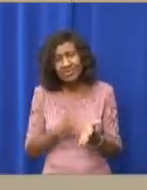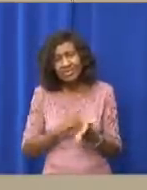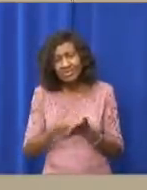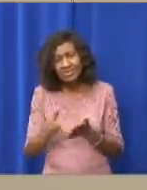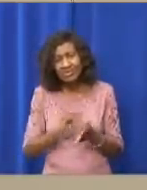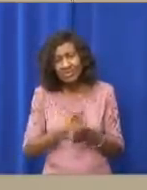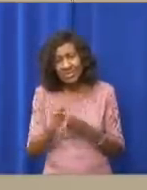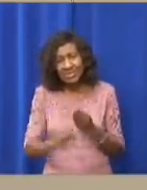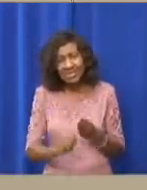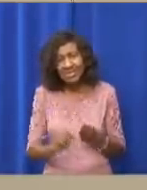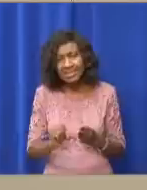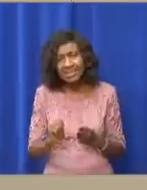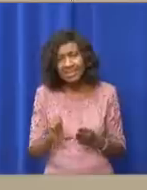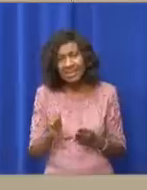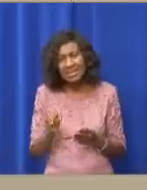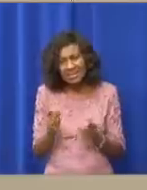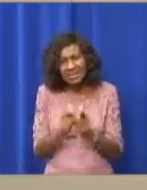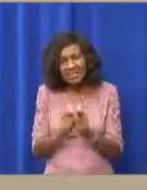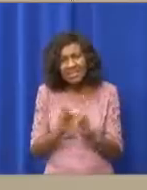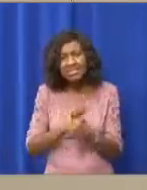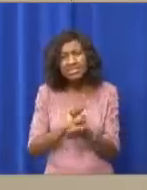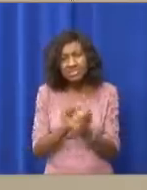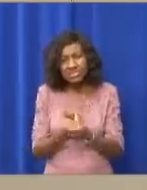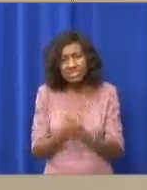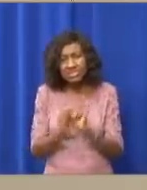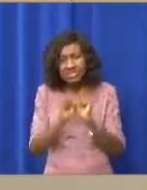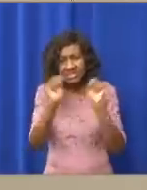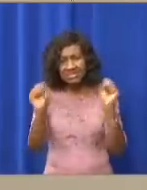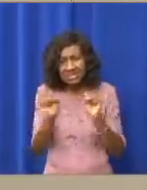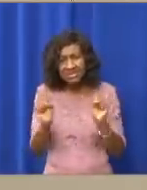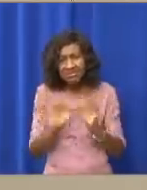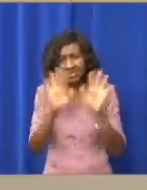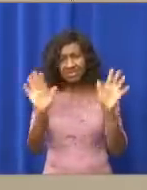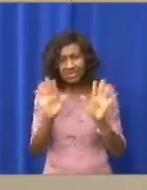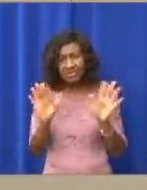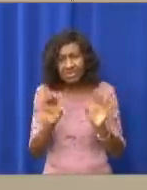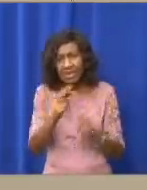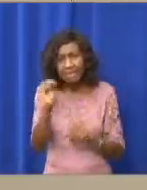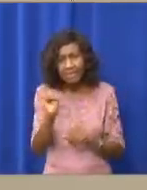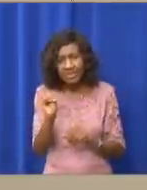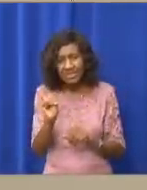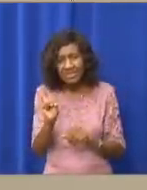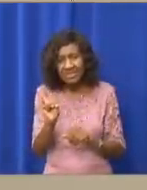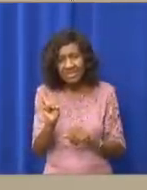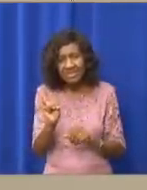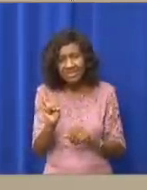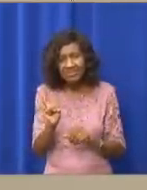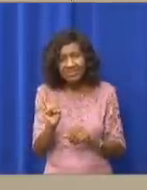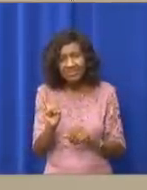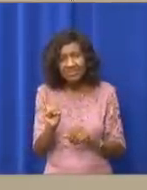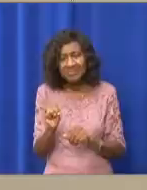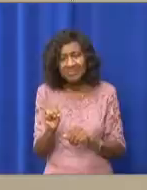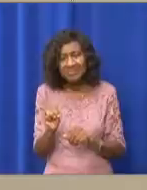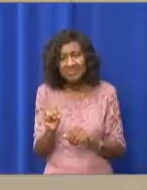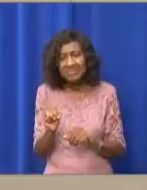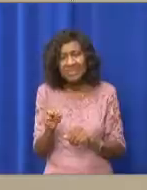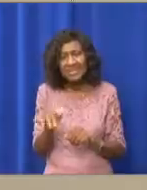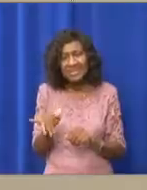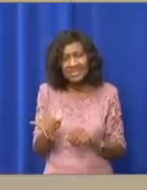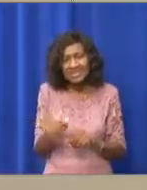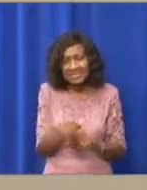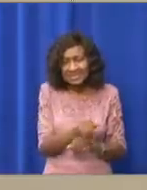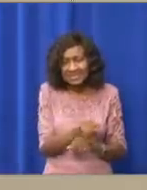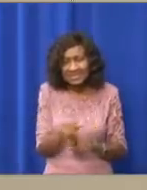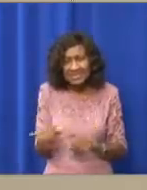little in terms of change. That is Saturday, Sunday, and Monday. It will be pretty much as it has been for the